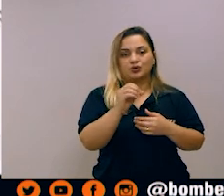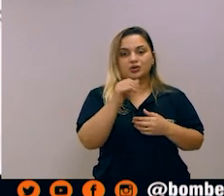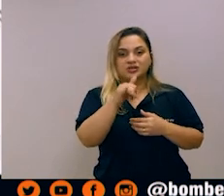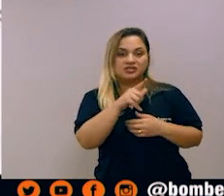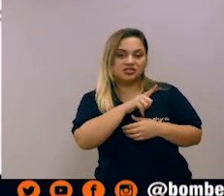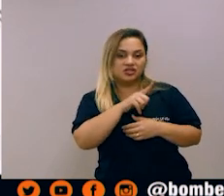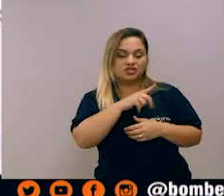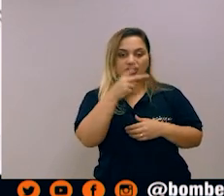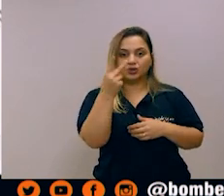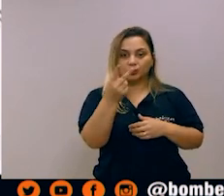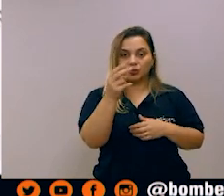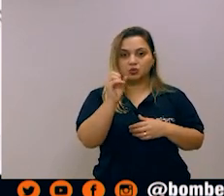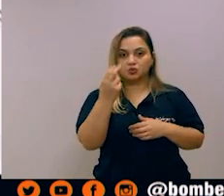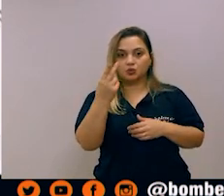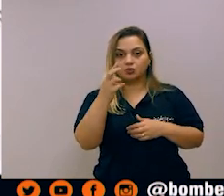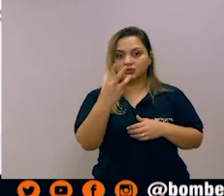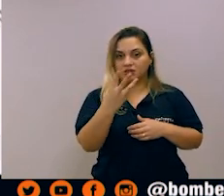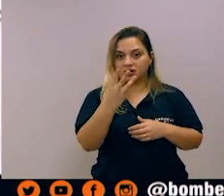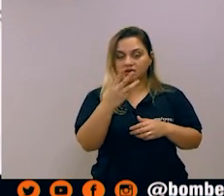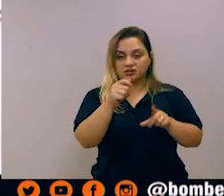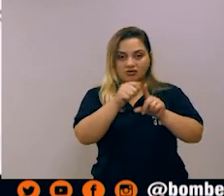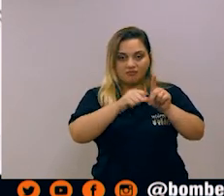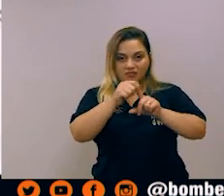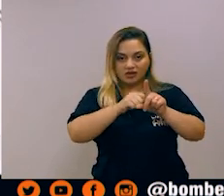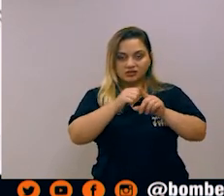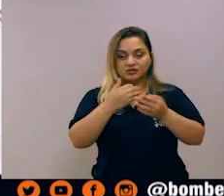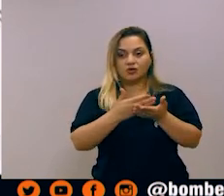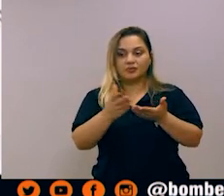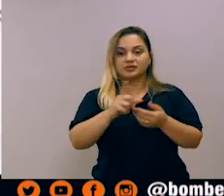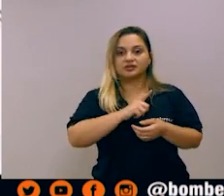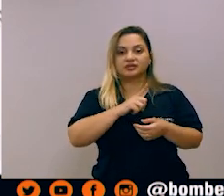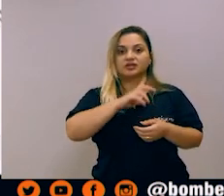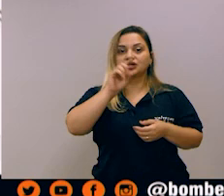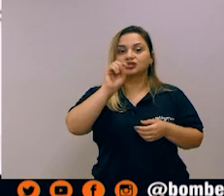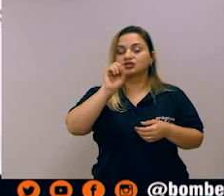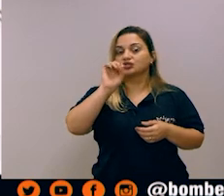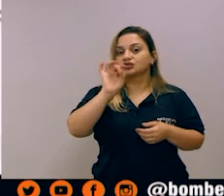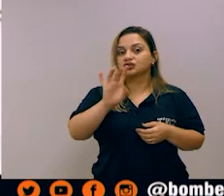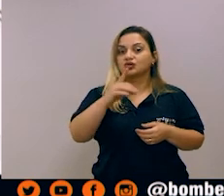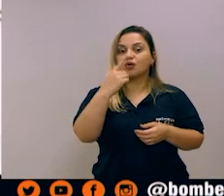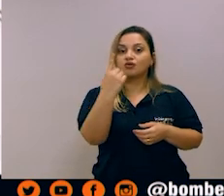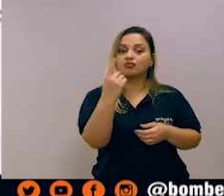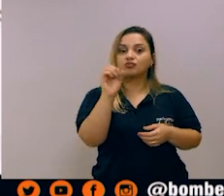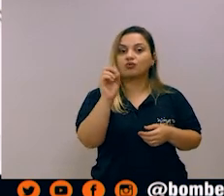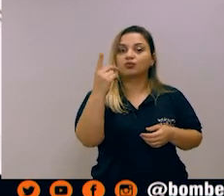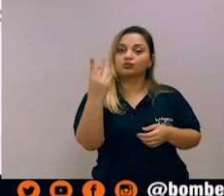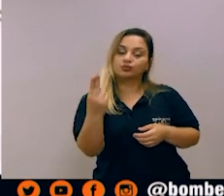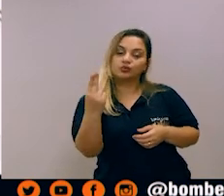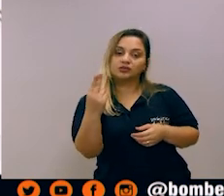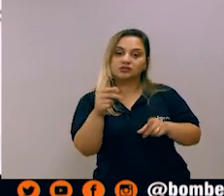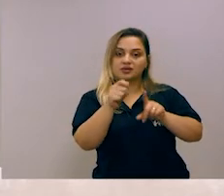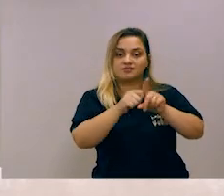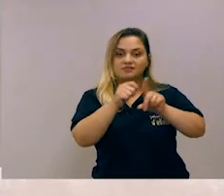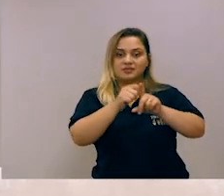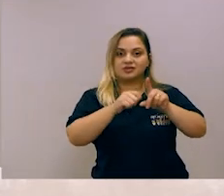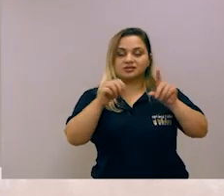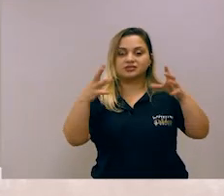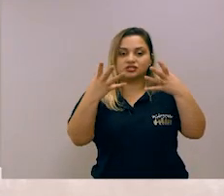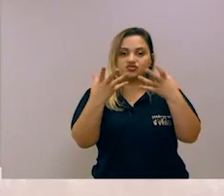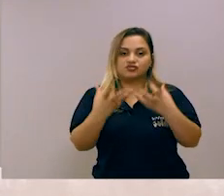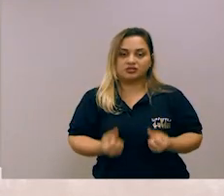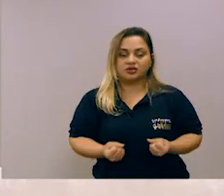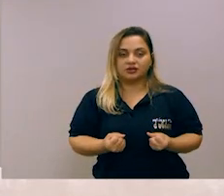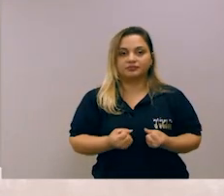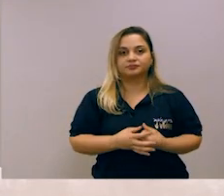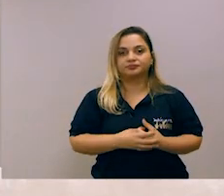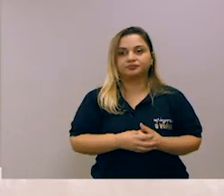So we would have 2-3 months, but actually we're going to have 1 month, so we need to intensify our